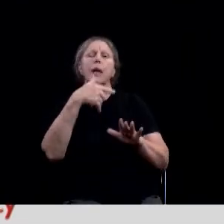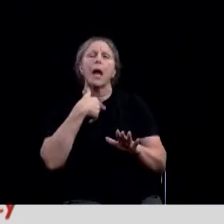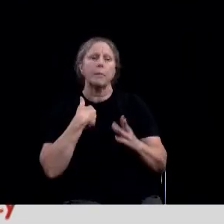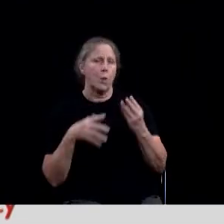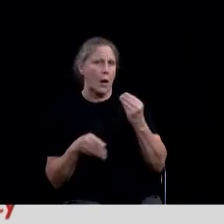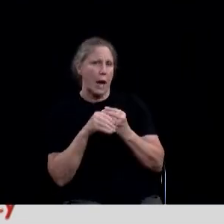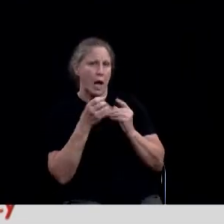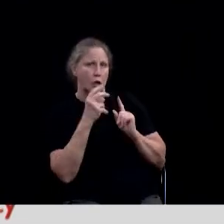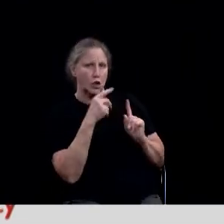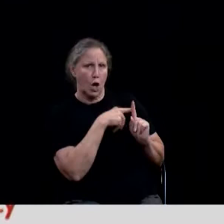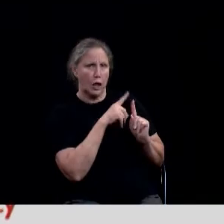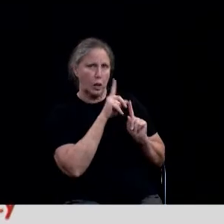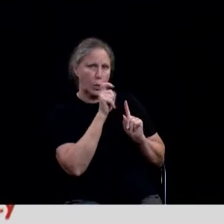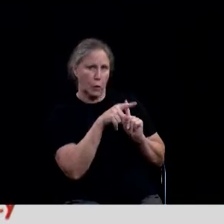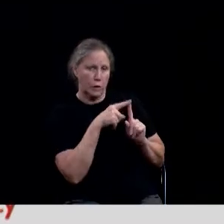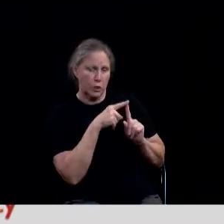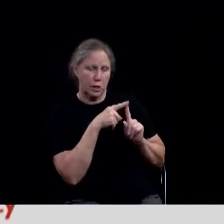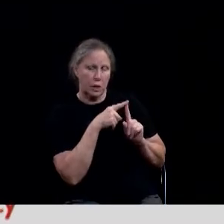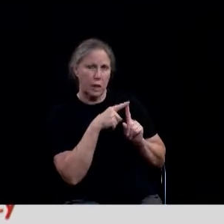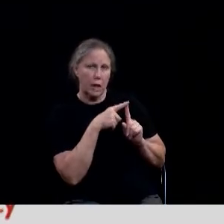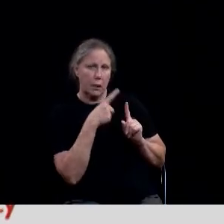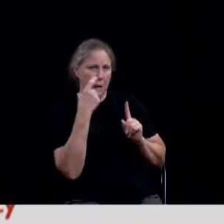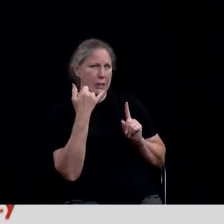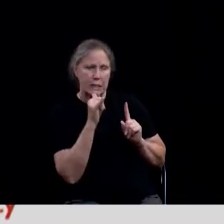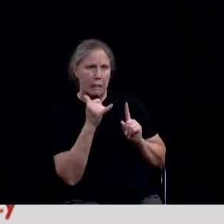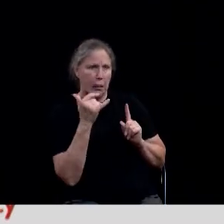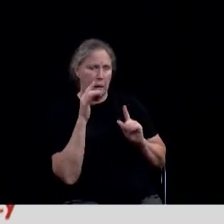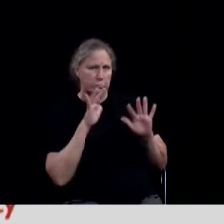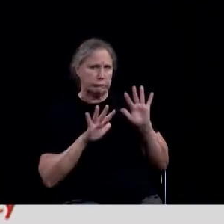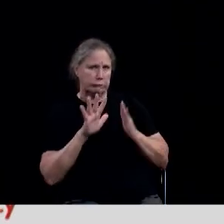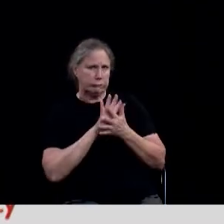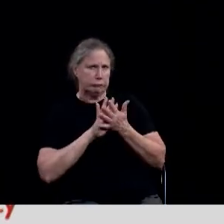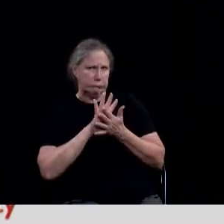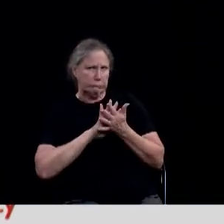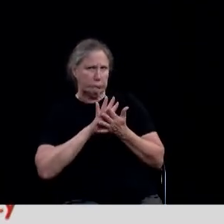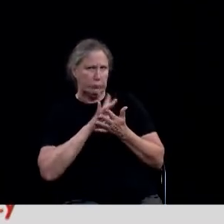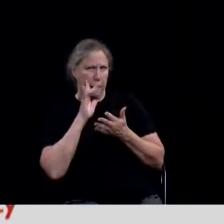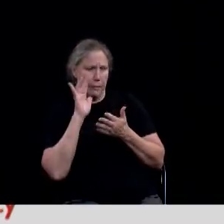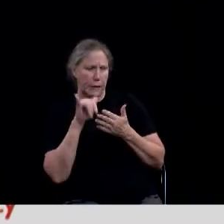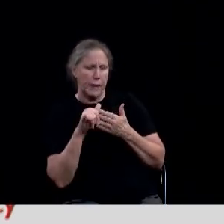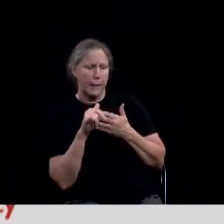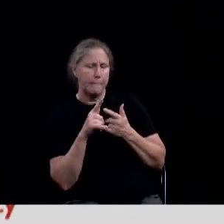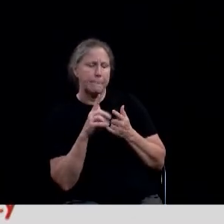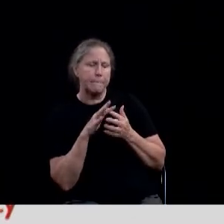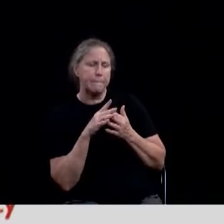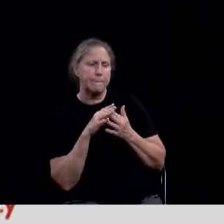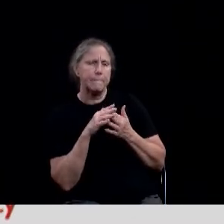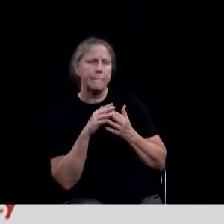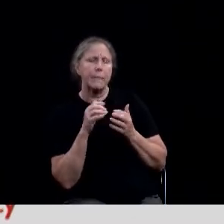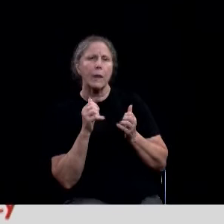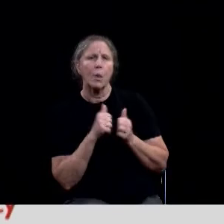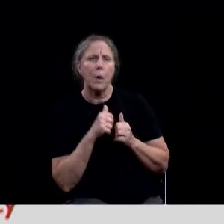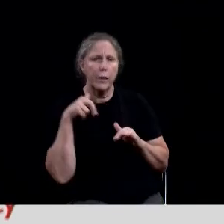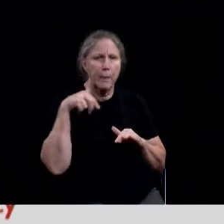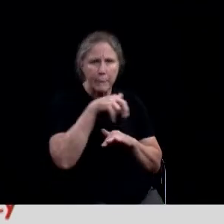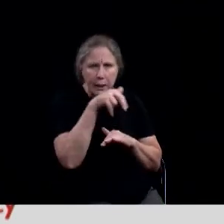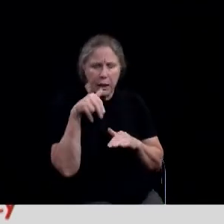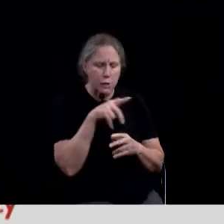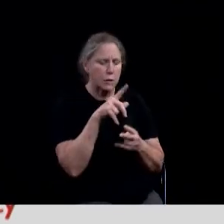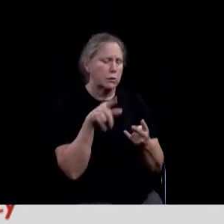some unknowns in that, with the pedestrian walk being the main